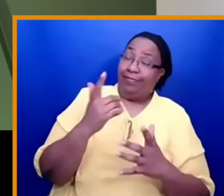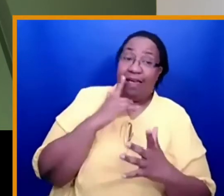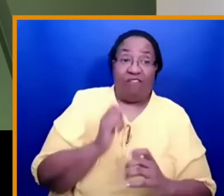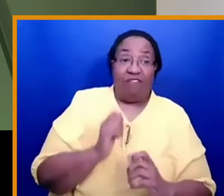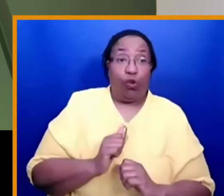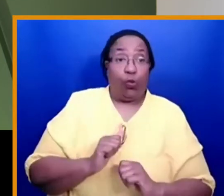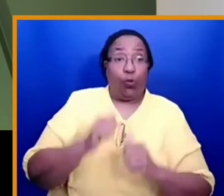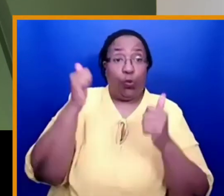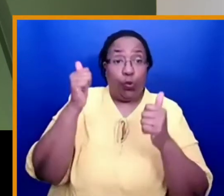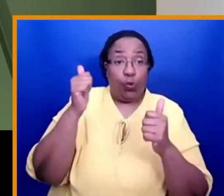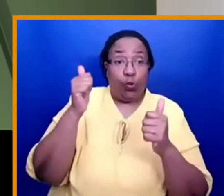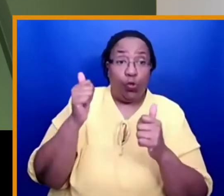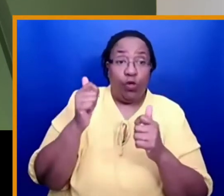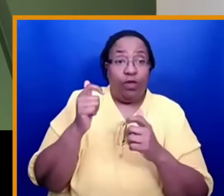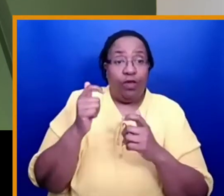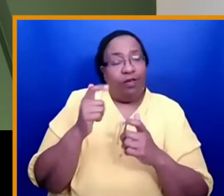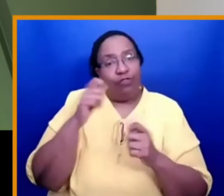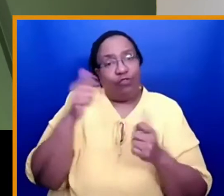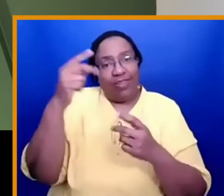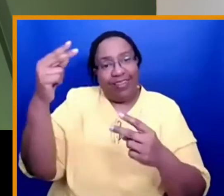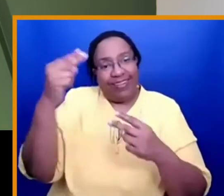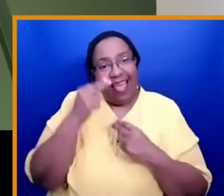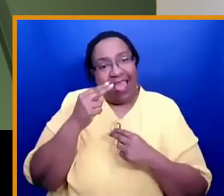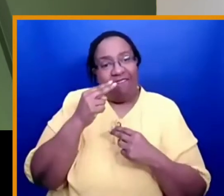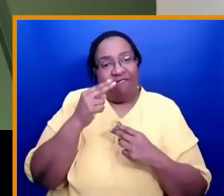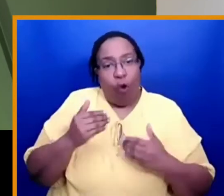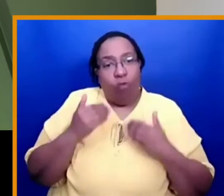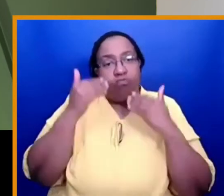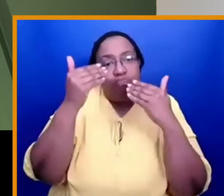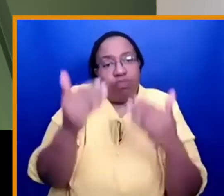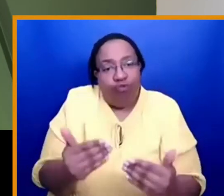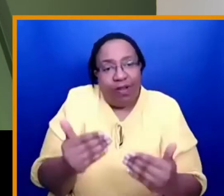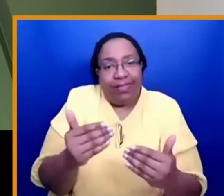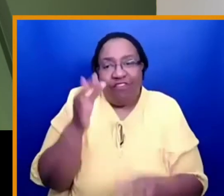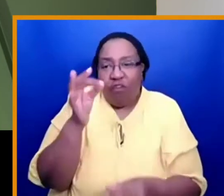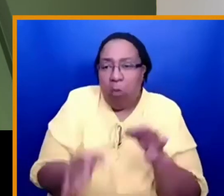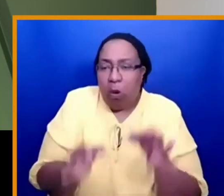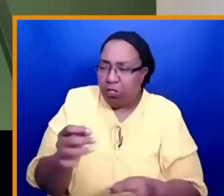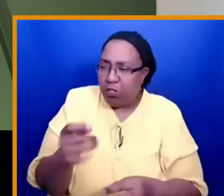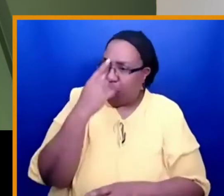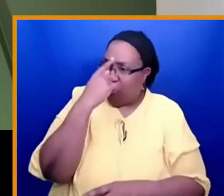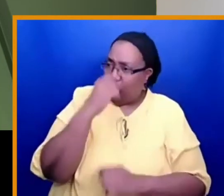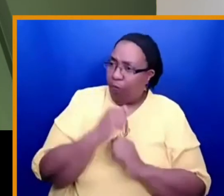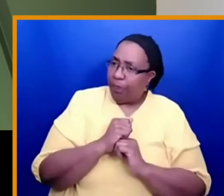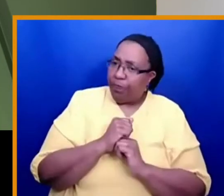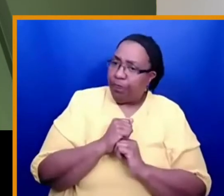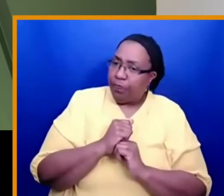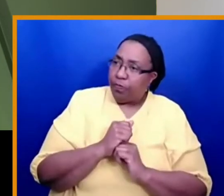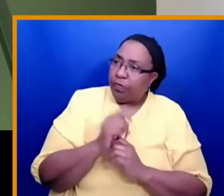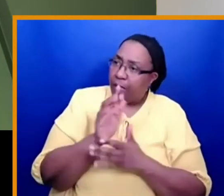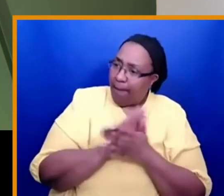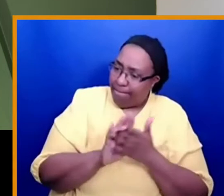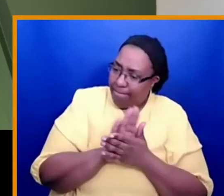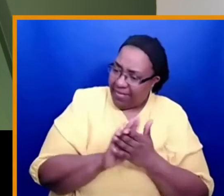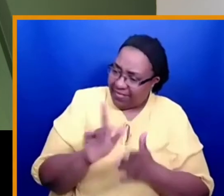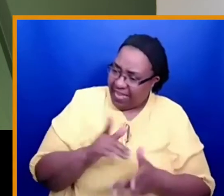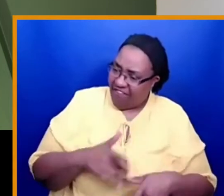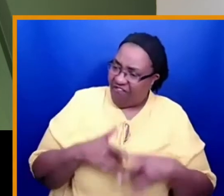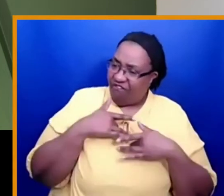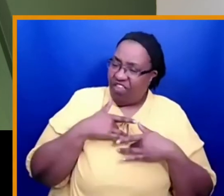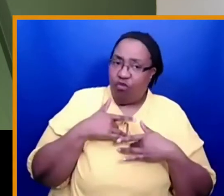got me thinking, what might be a reasonable progressive rationale for this amendment? Could it be that they think that raising personal allowance is a